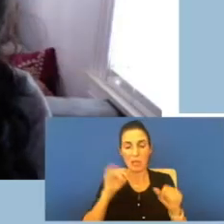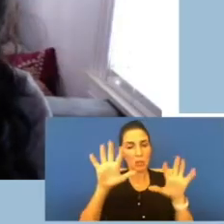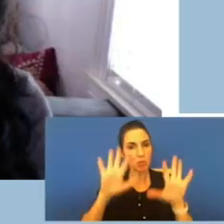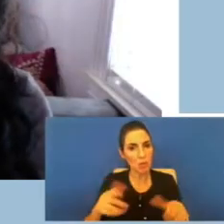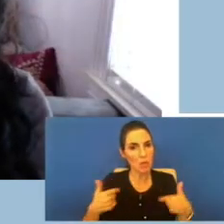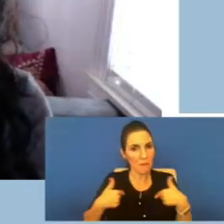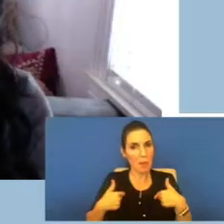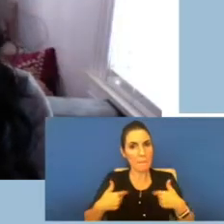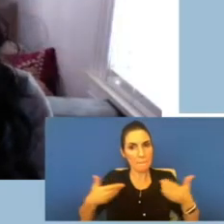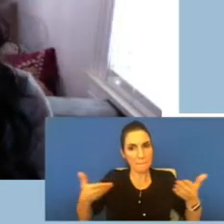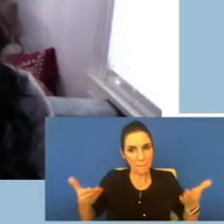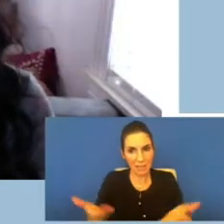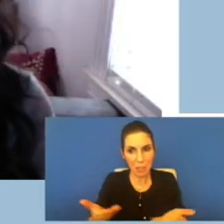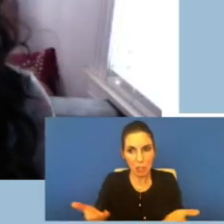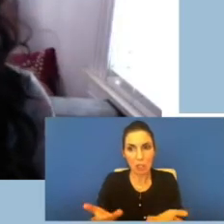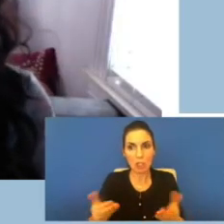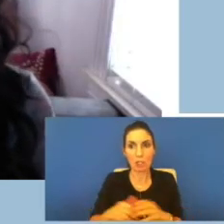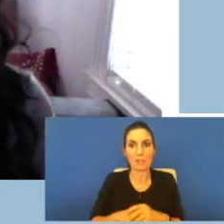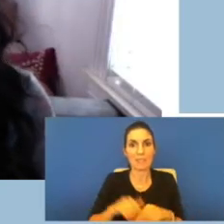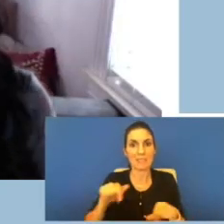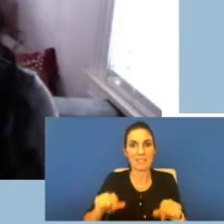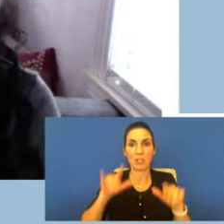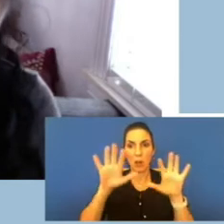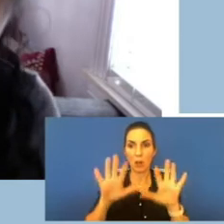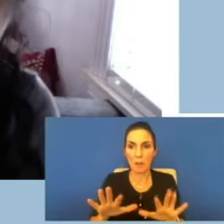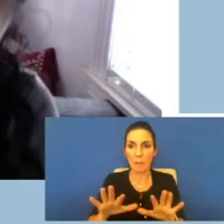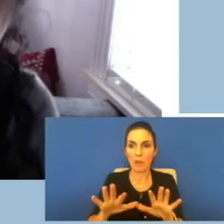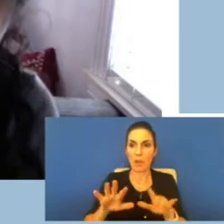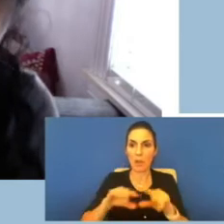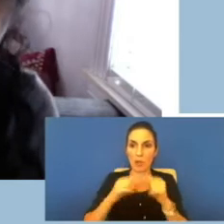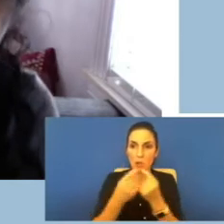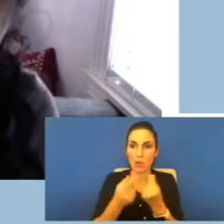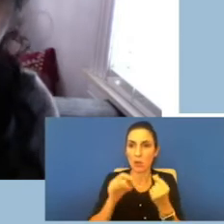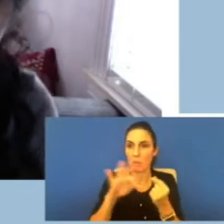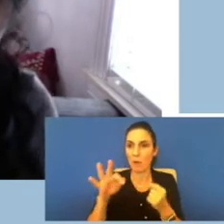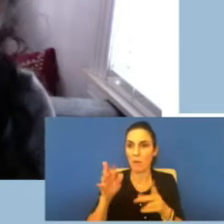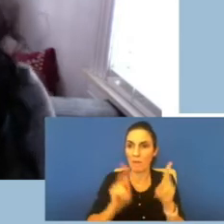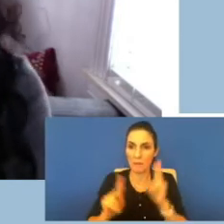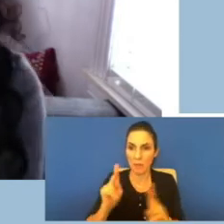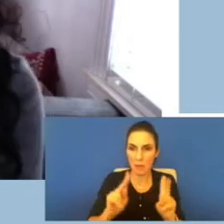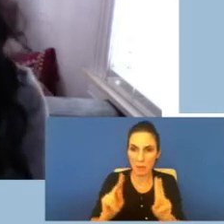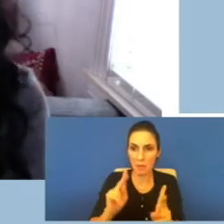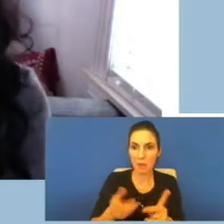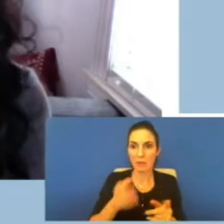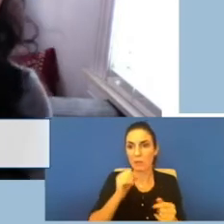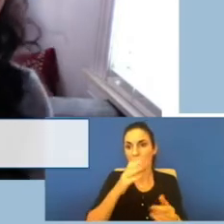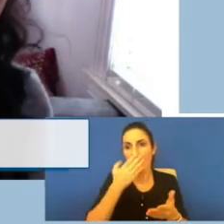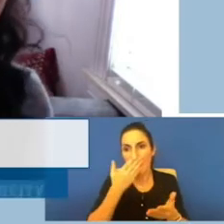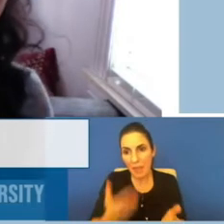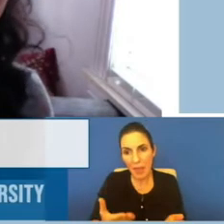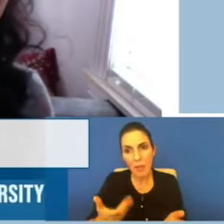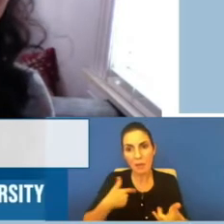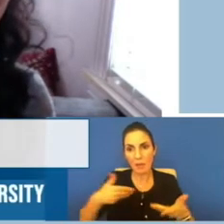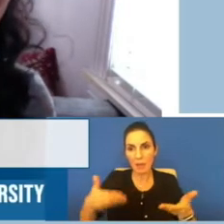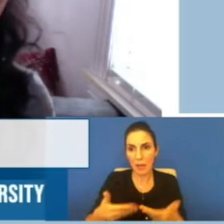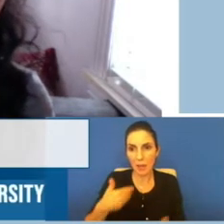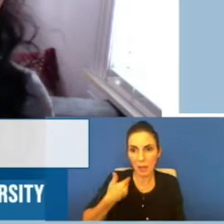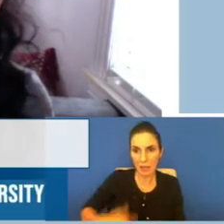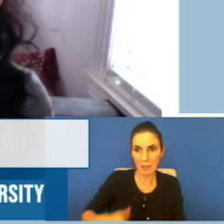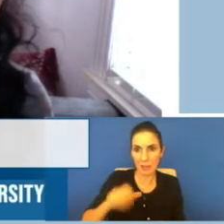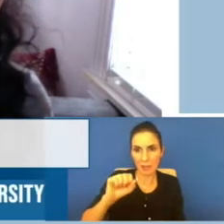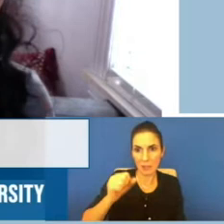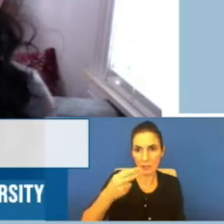this amazing group of folks to have this conversation. So thank you for pulling this together. My name is Shireen Busuri. I'm an